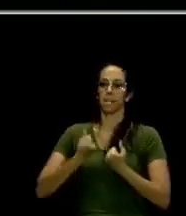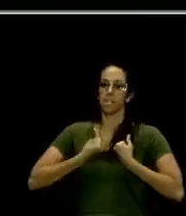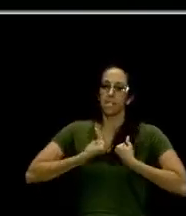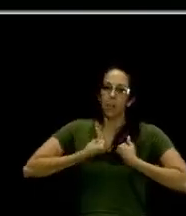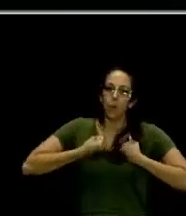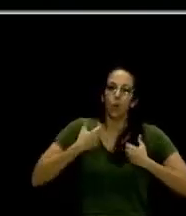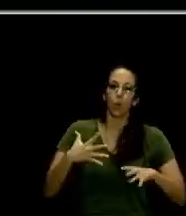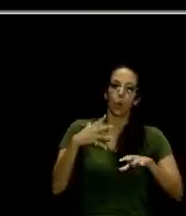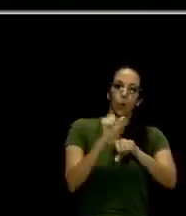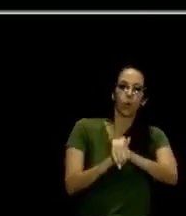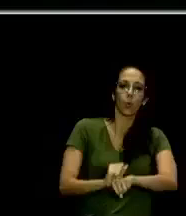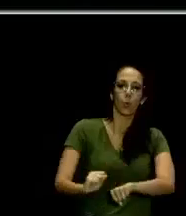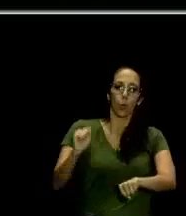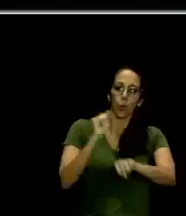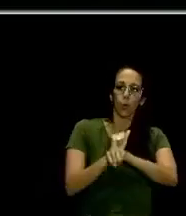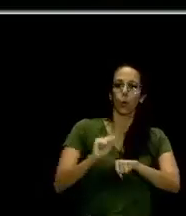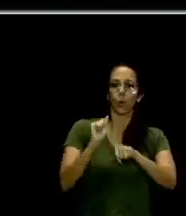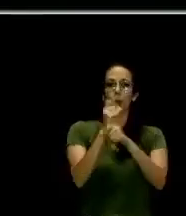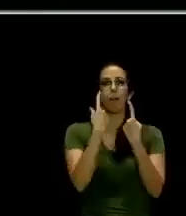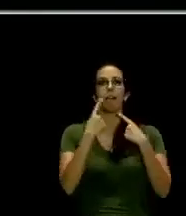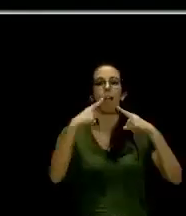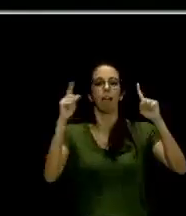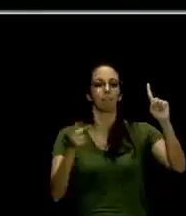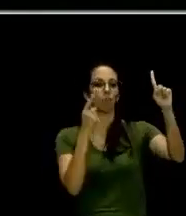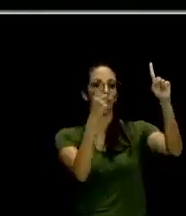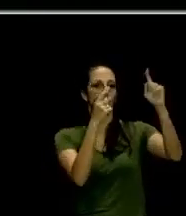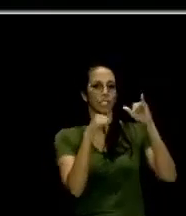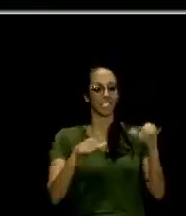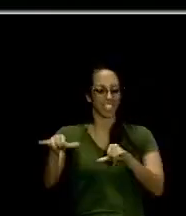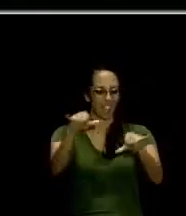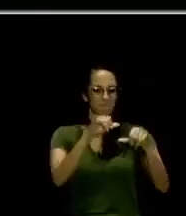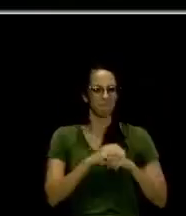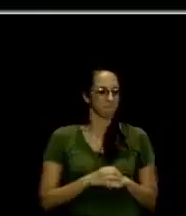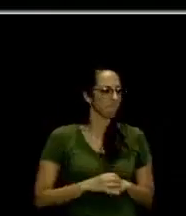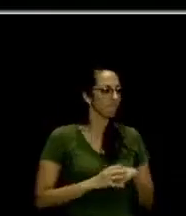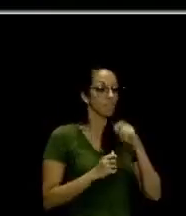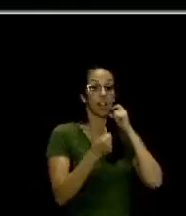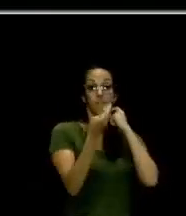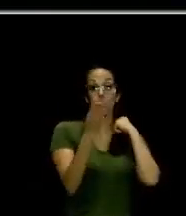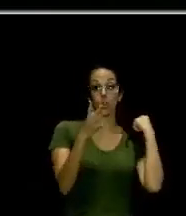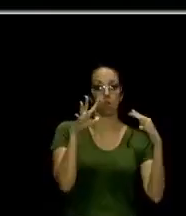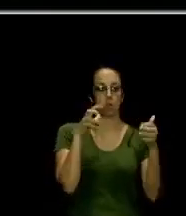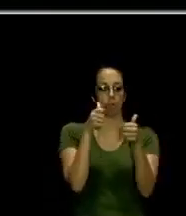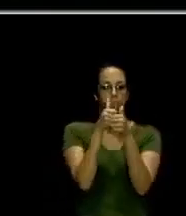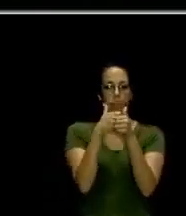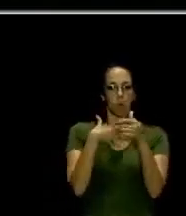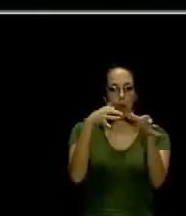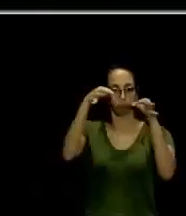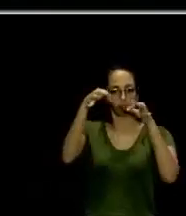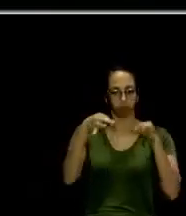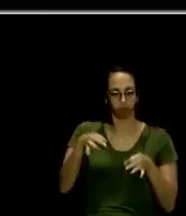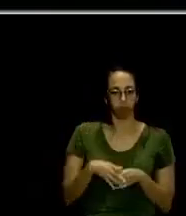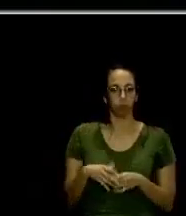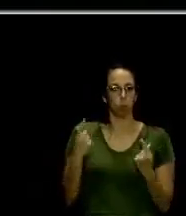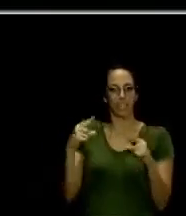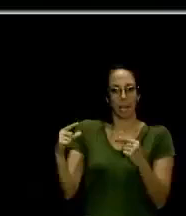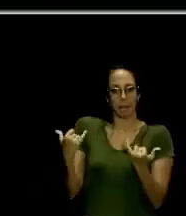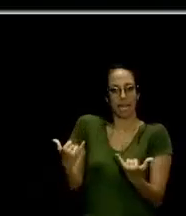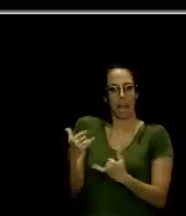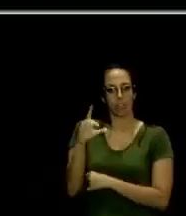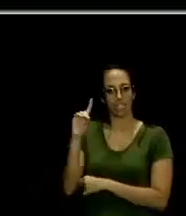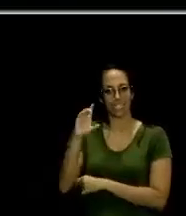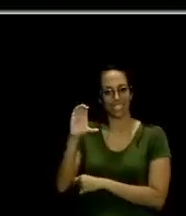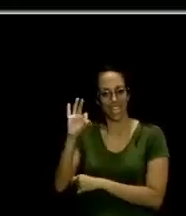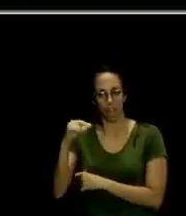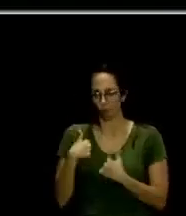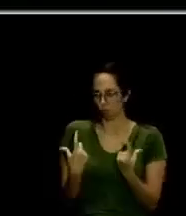working to accomplish that goal. I want to share a few updates in terms of what's going on at DCF. Again, our mission being